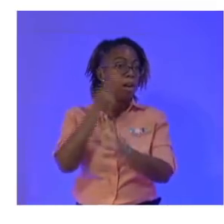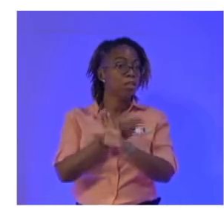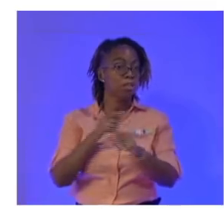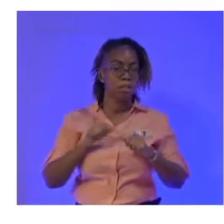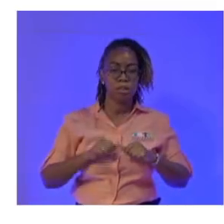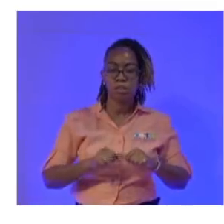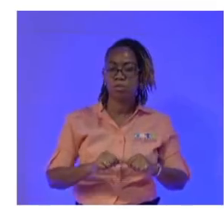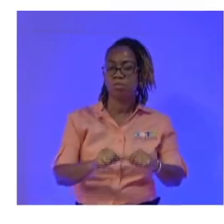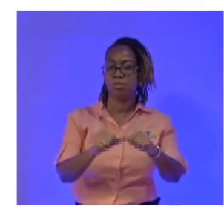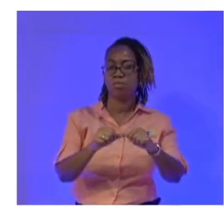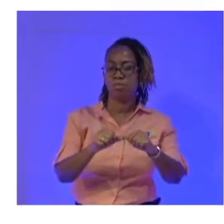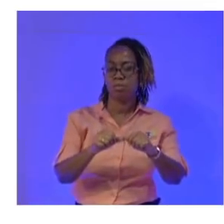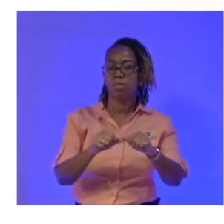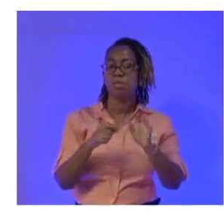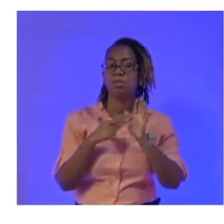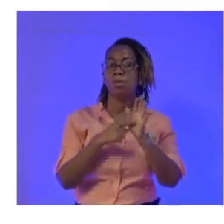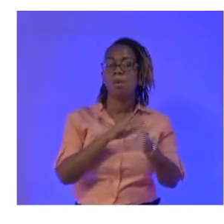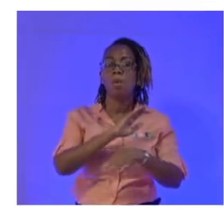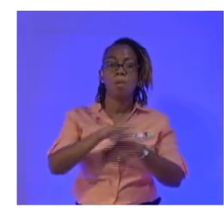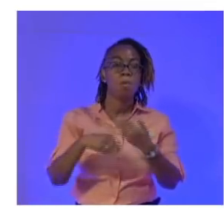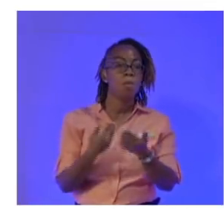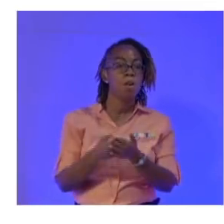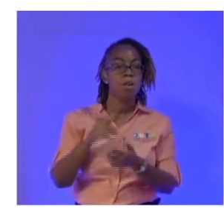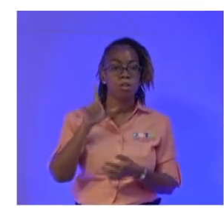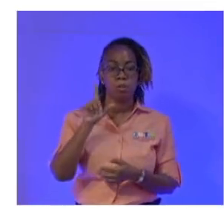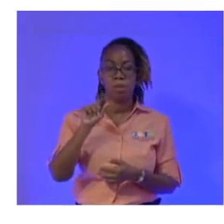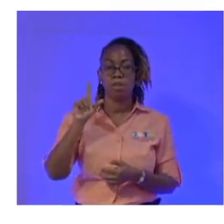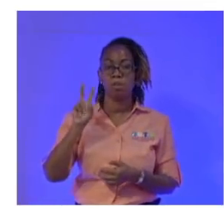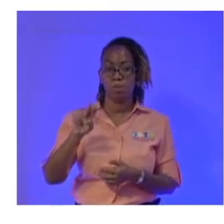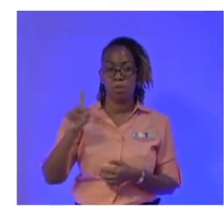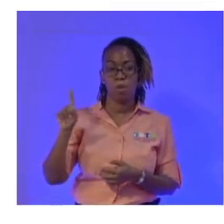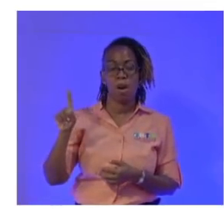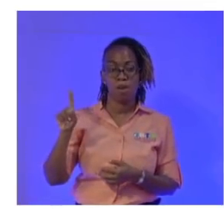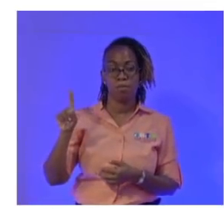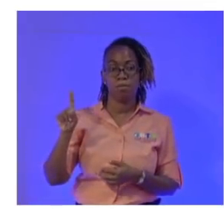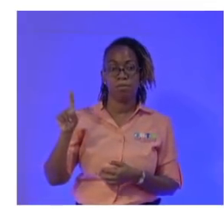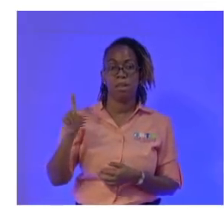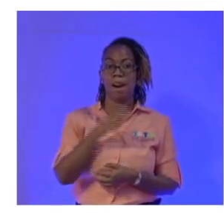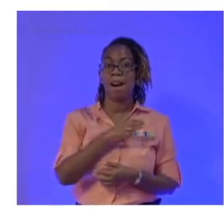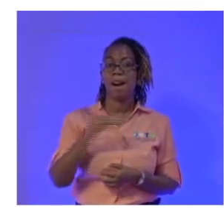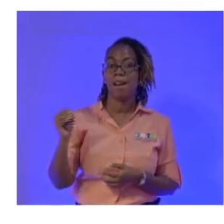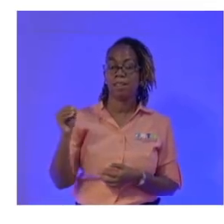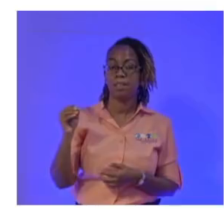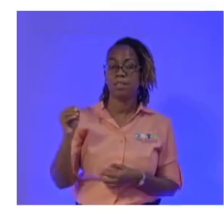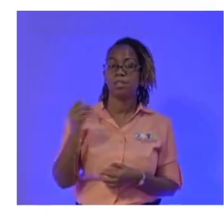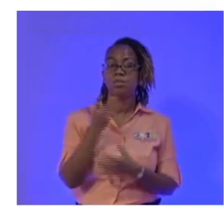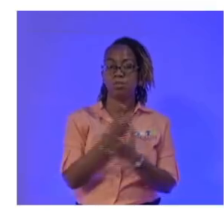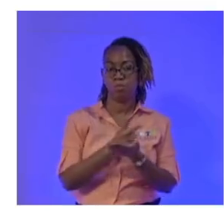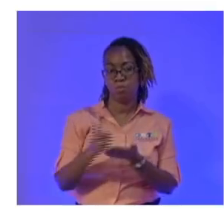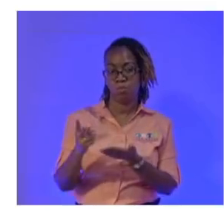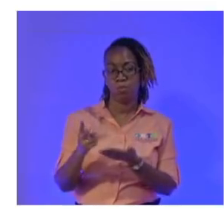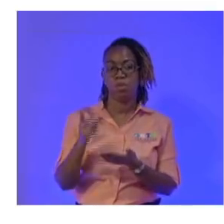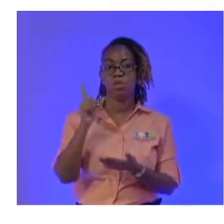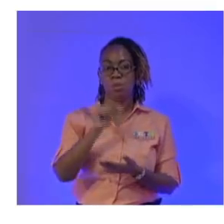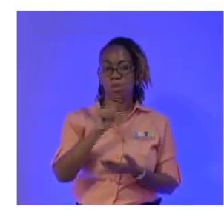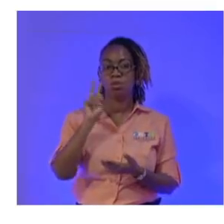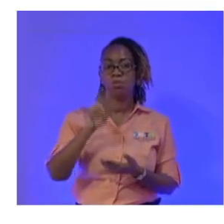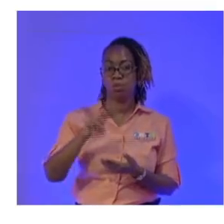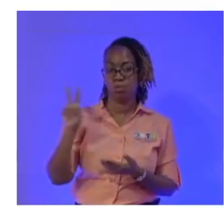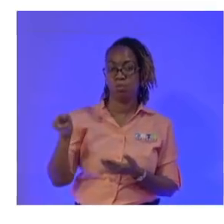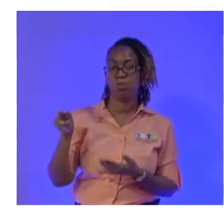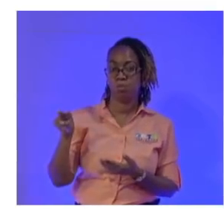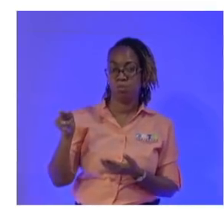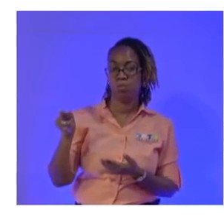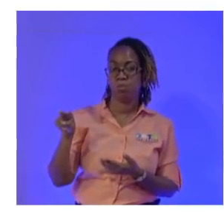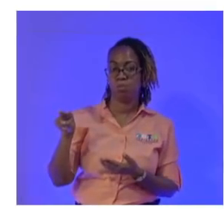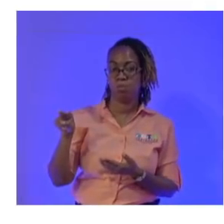frame shows all of 2021 and the first 2 weeks of 2022 as we progress. And what